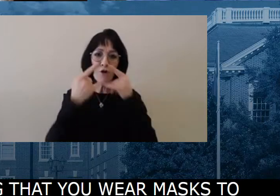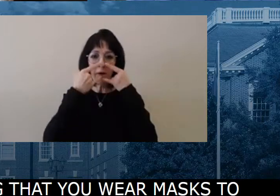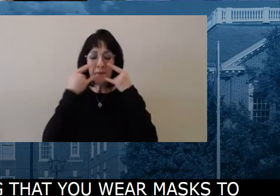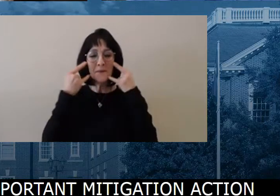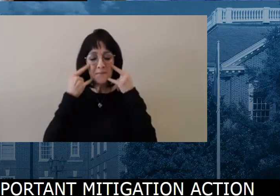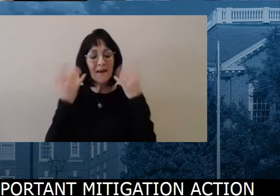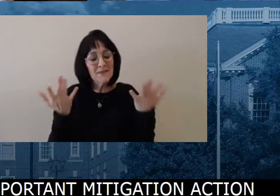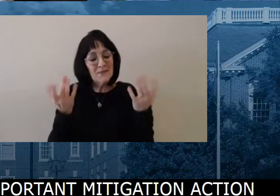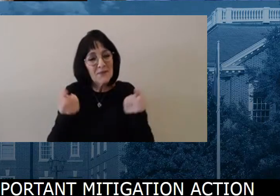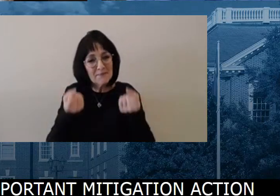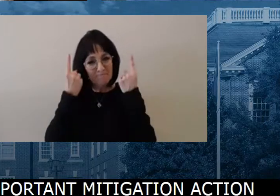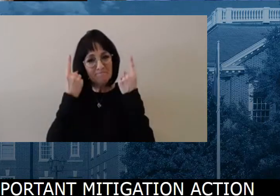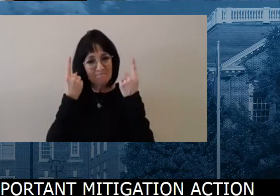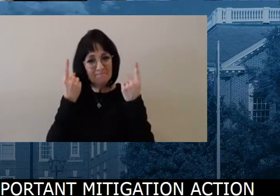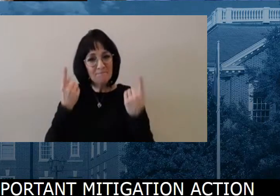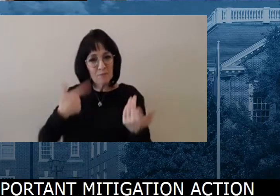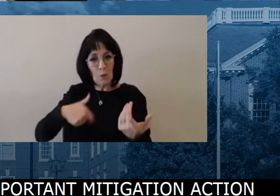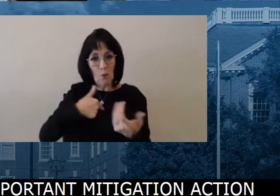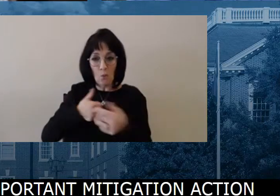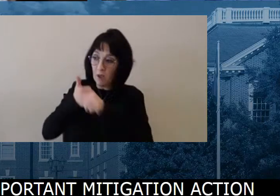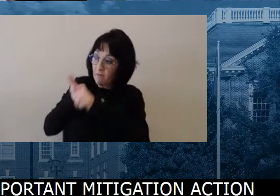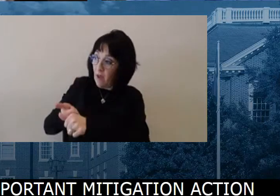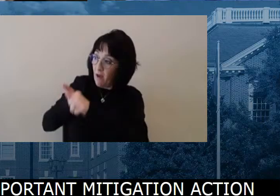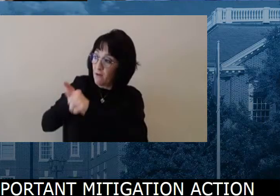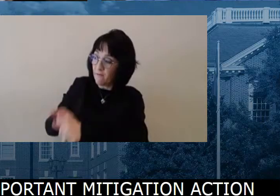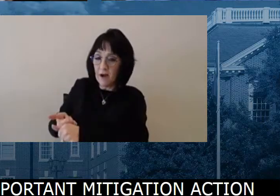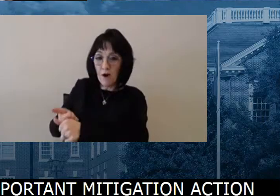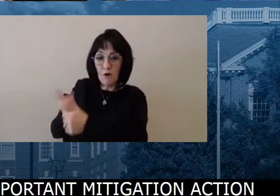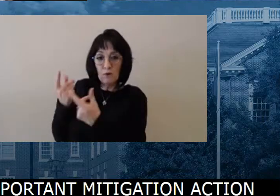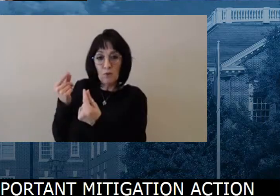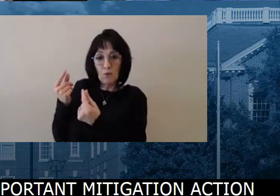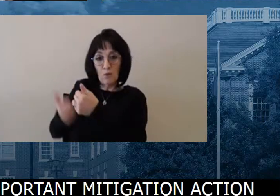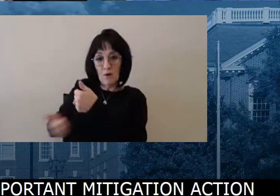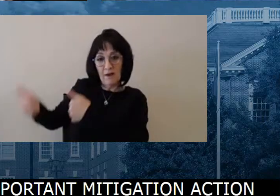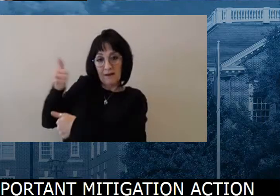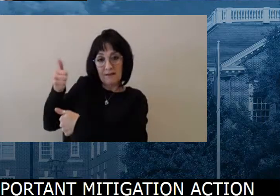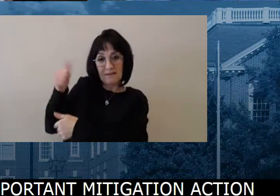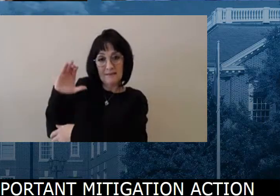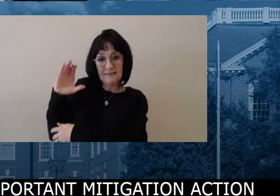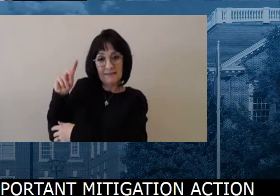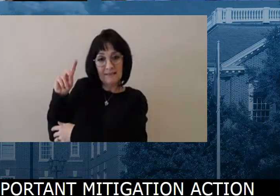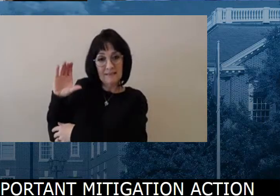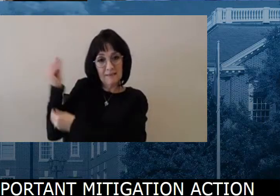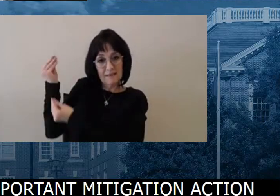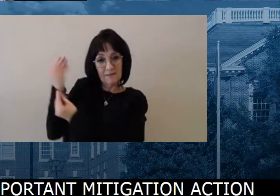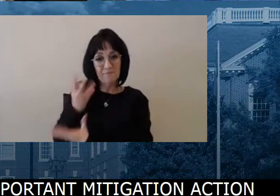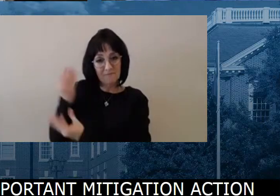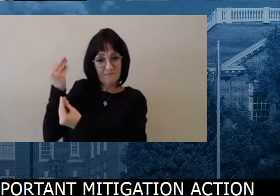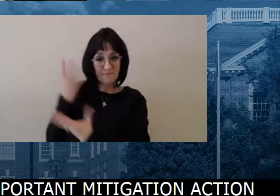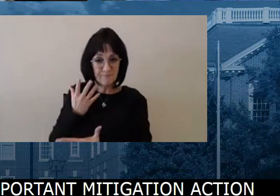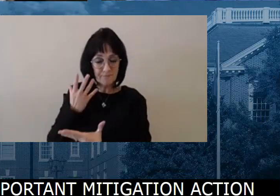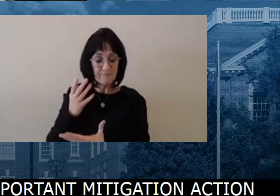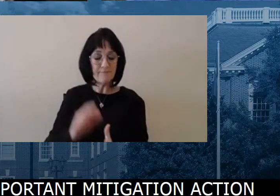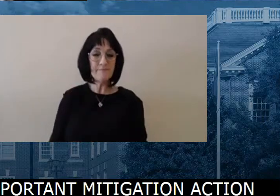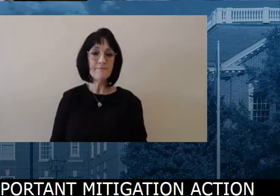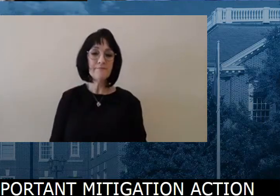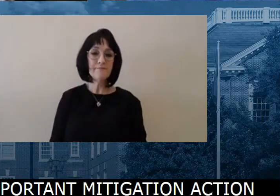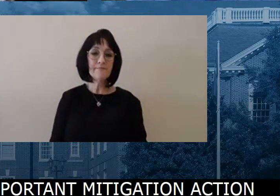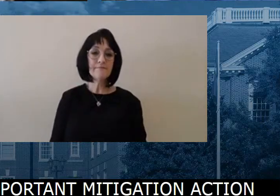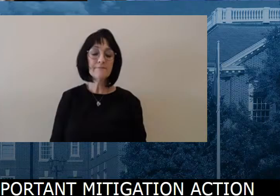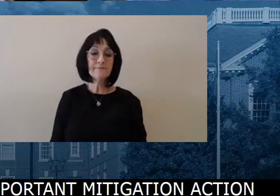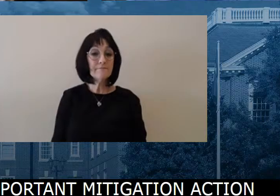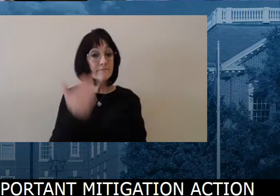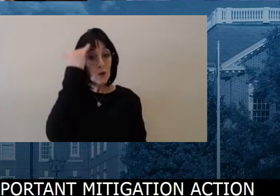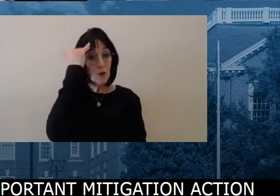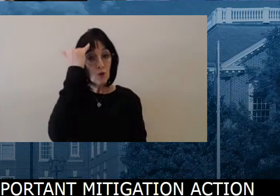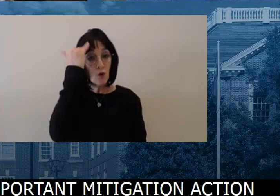different business sectors that are affected the most, hospitality come to mind, bars, restaurants. We know that indoor